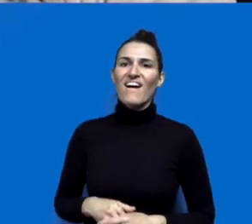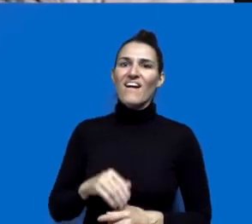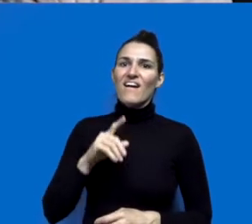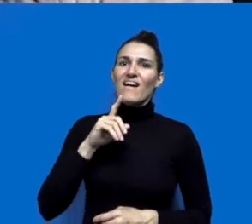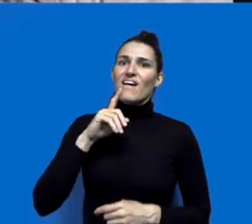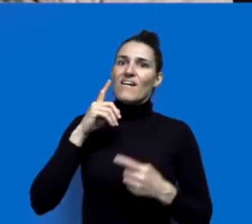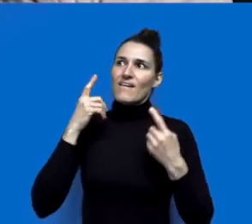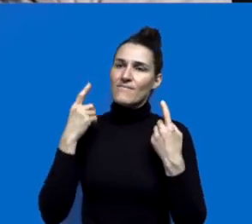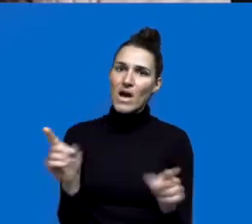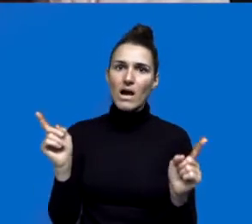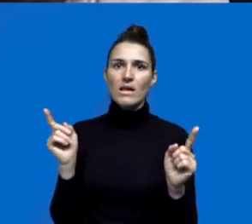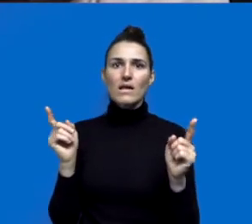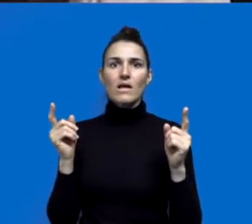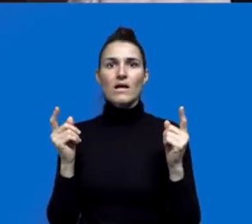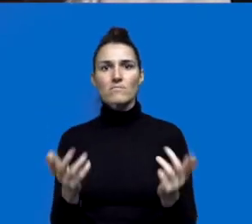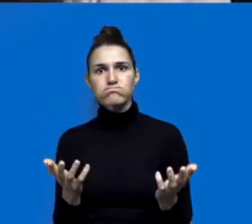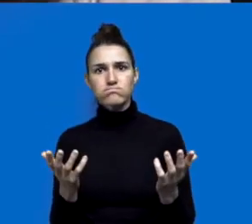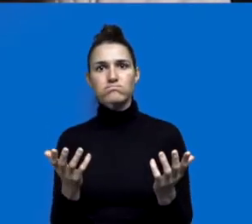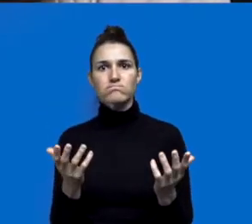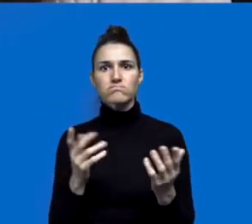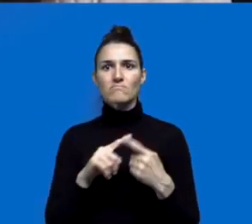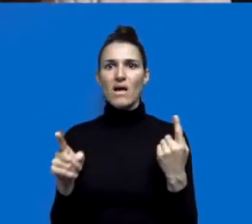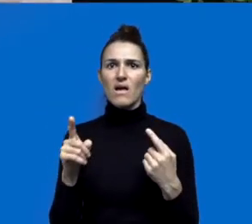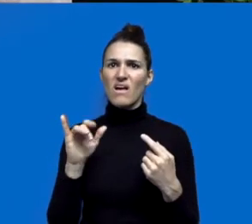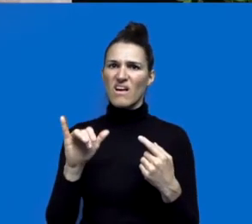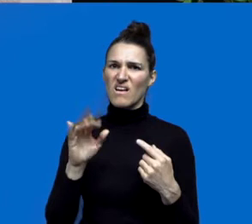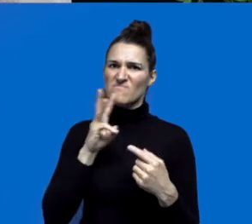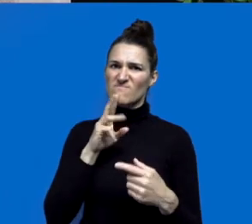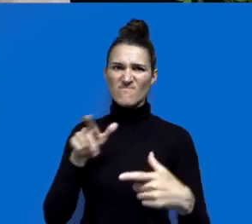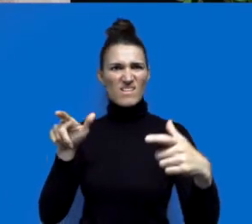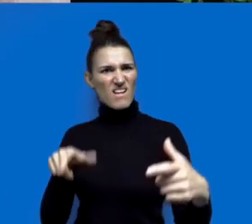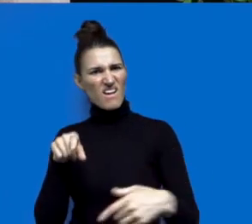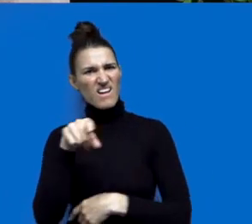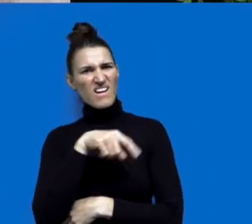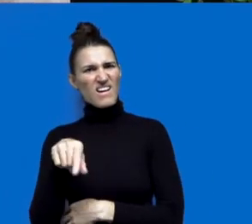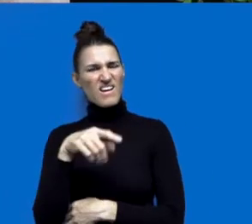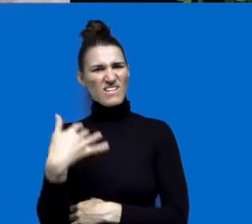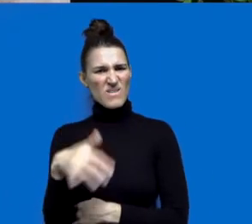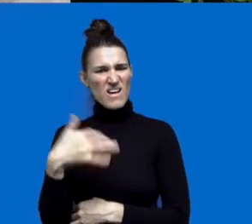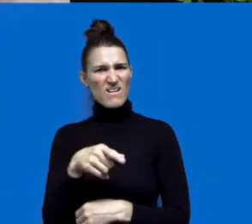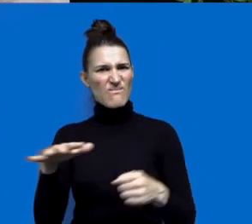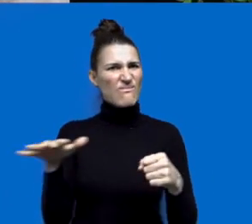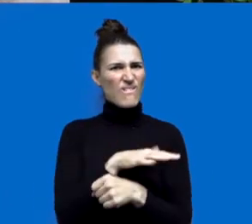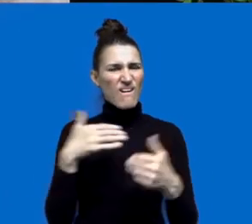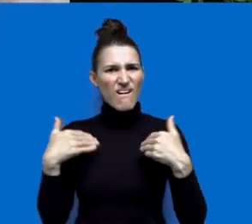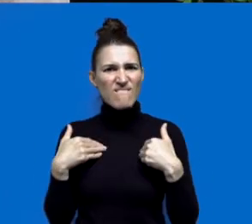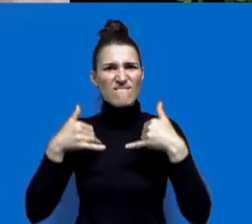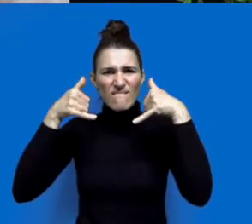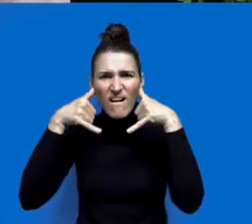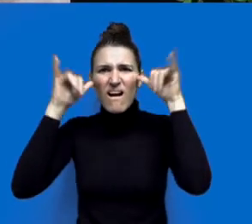Finally, thought Fern. But then she thought, this lake has been full of